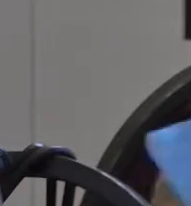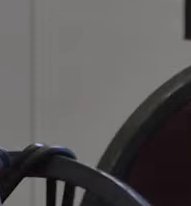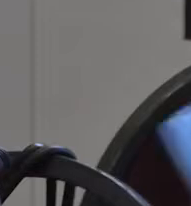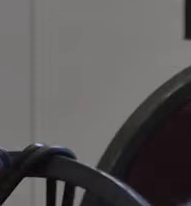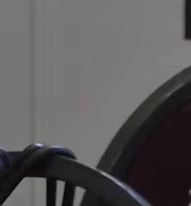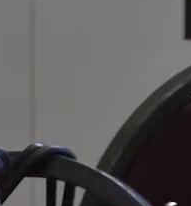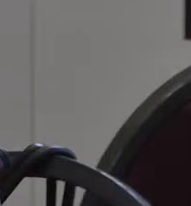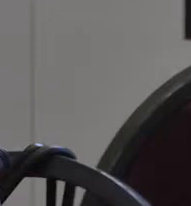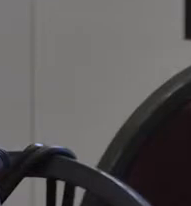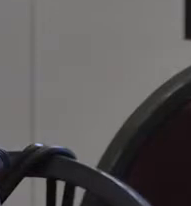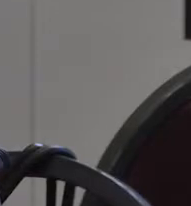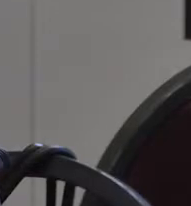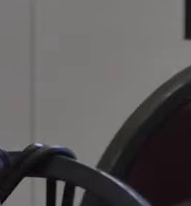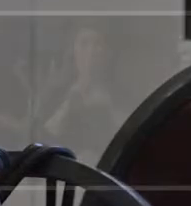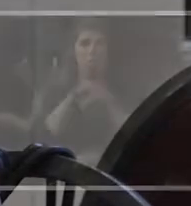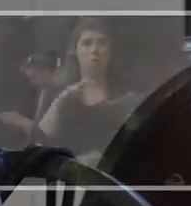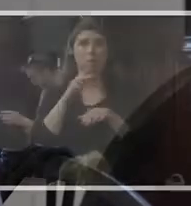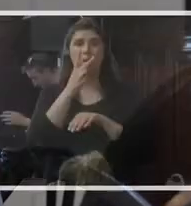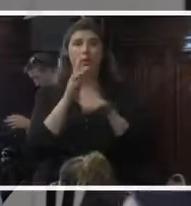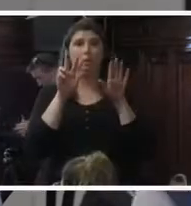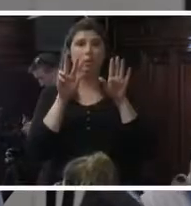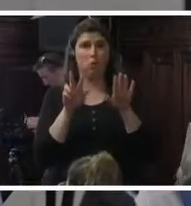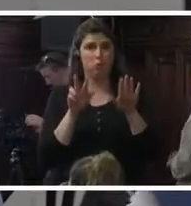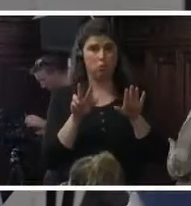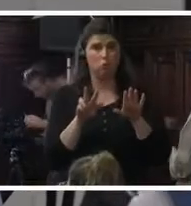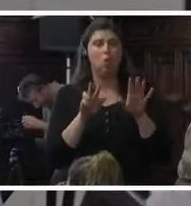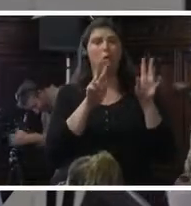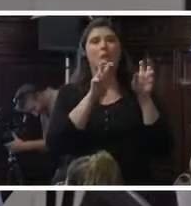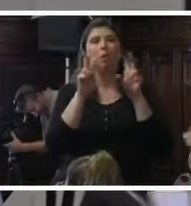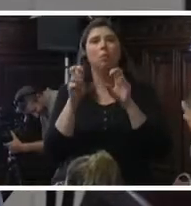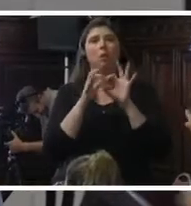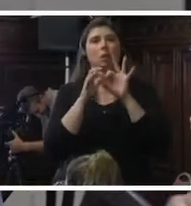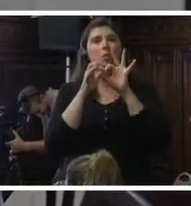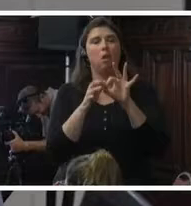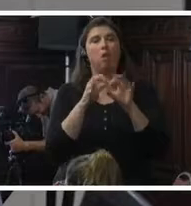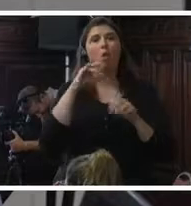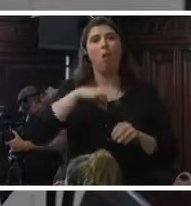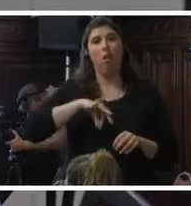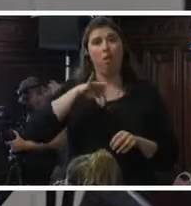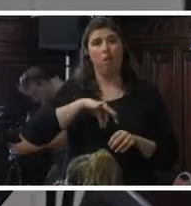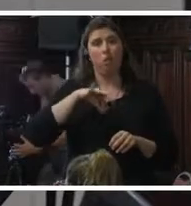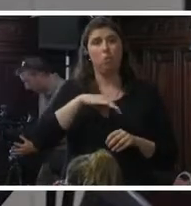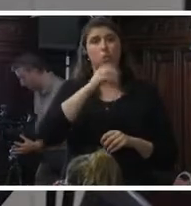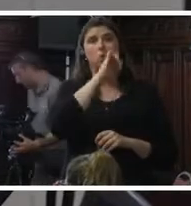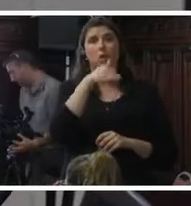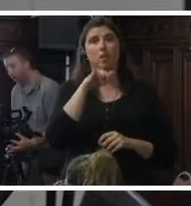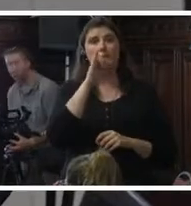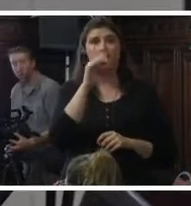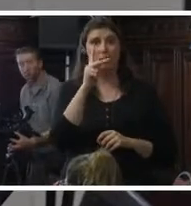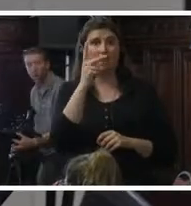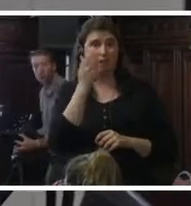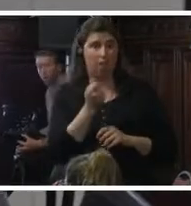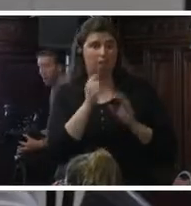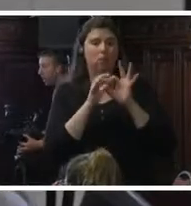is protection and guarantee of women's rights and the rights of persons with disabilities in Latin America